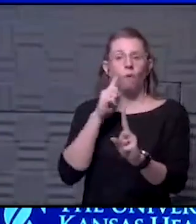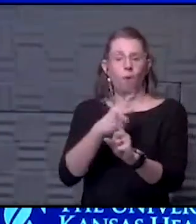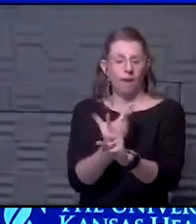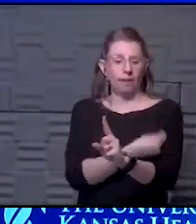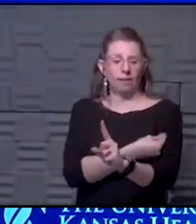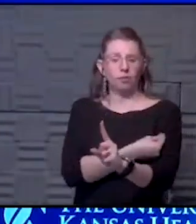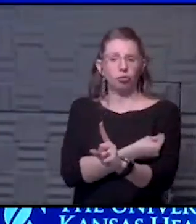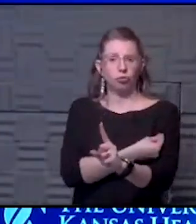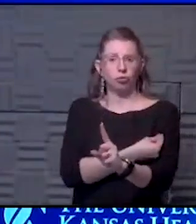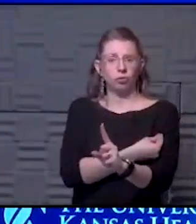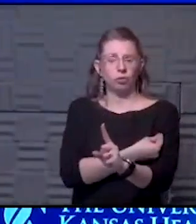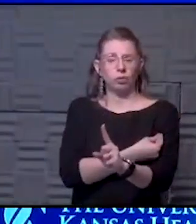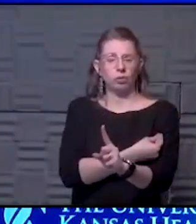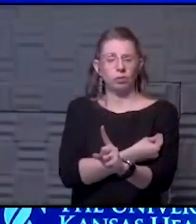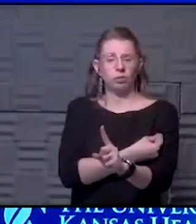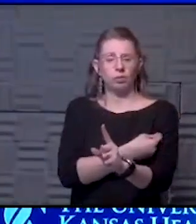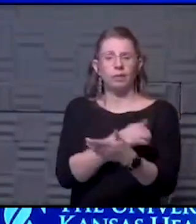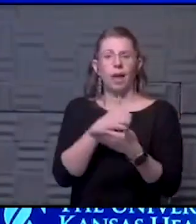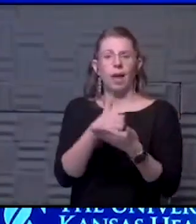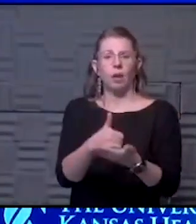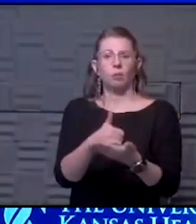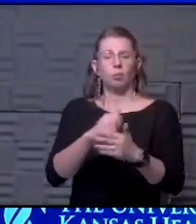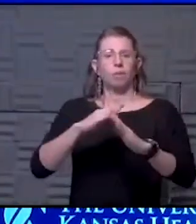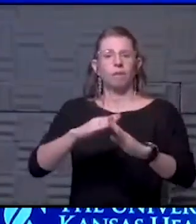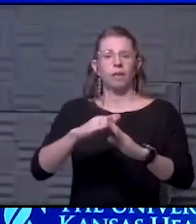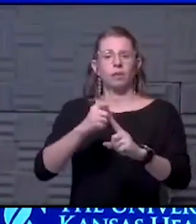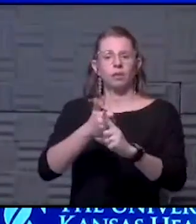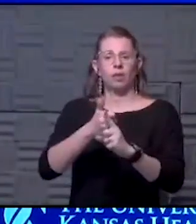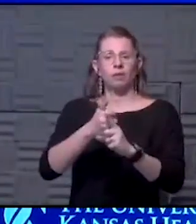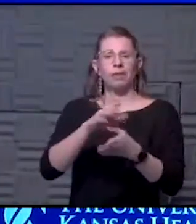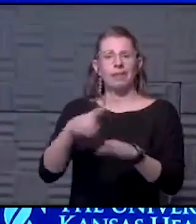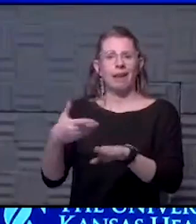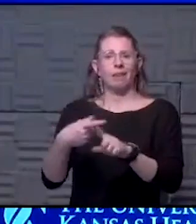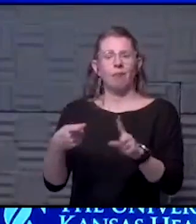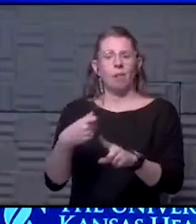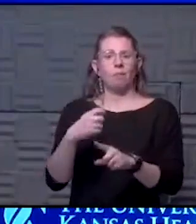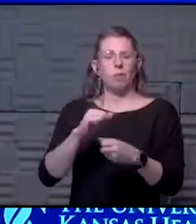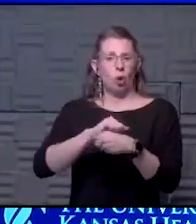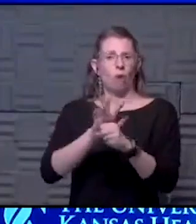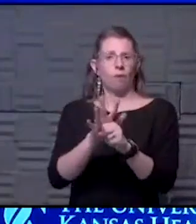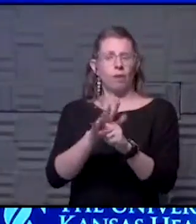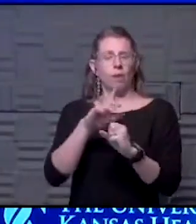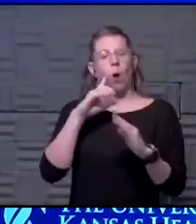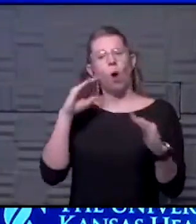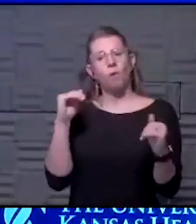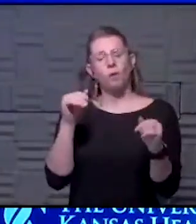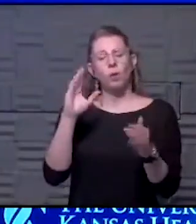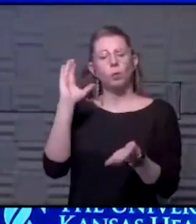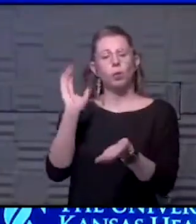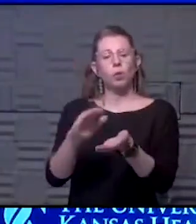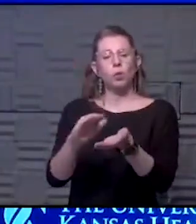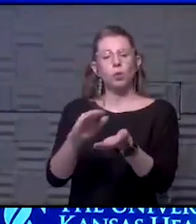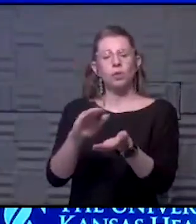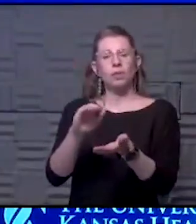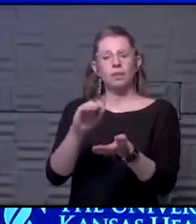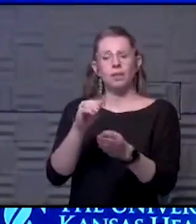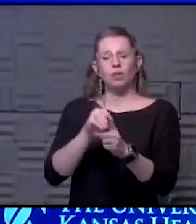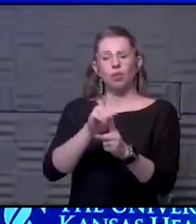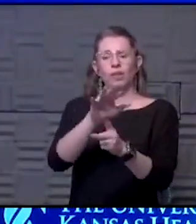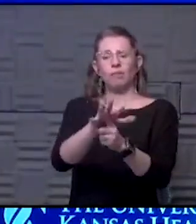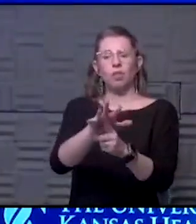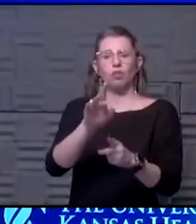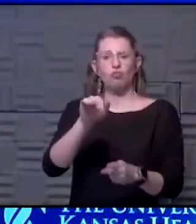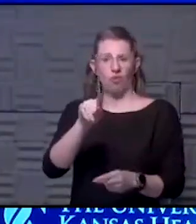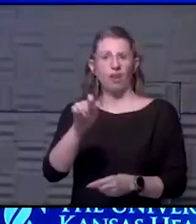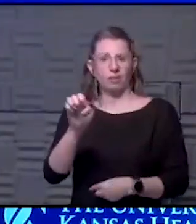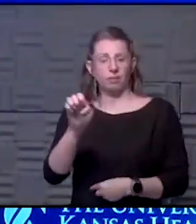vaccination is to help prevent you from dying of COVID and to hopefully reduce the rate of transmission. Okay, now we know